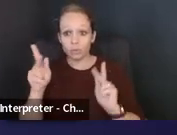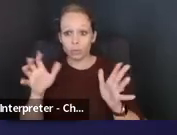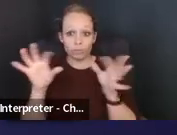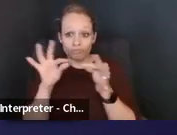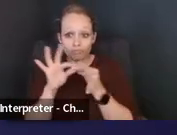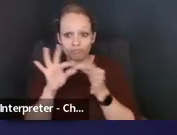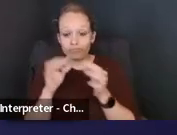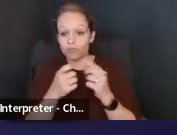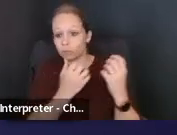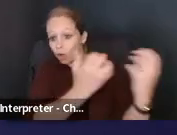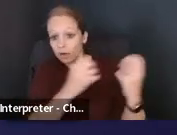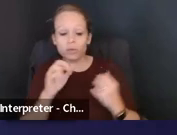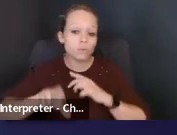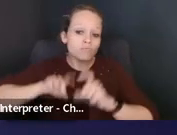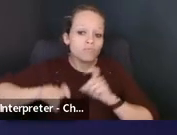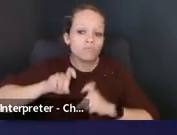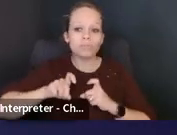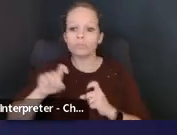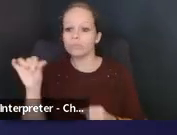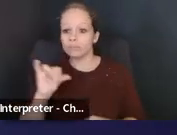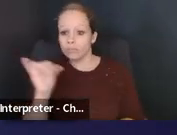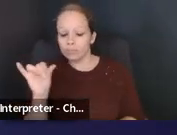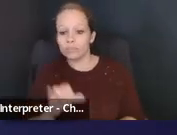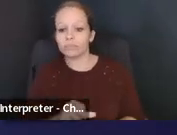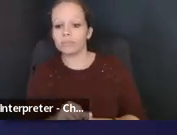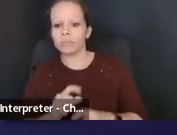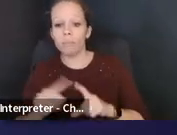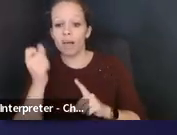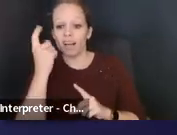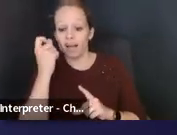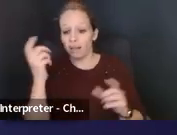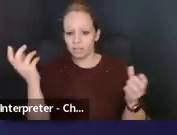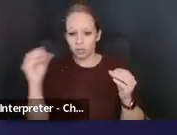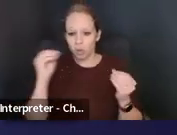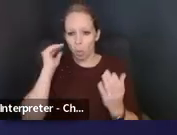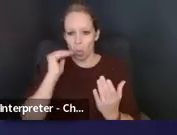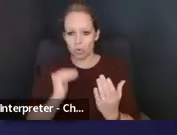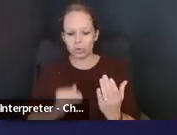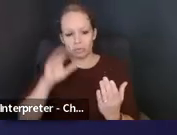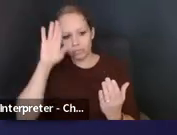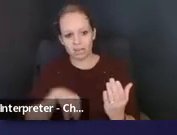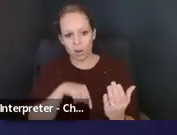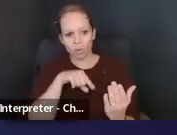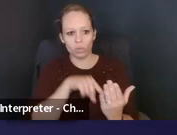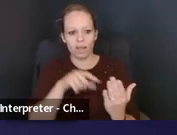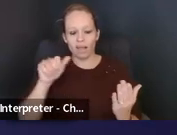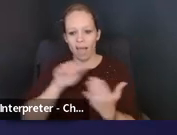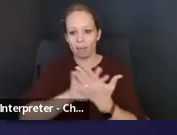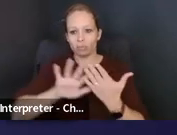from the audience or questions as we go, but in no particular order, although the abstract is usually first.